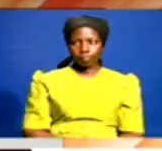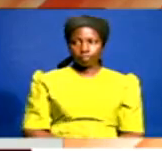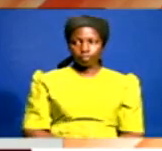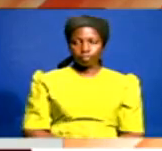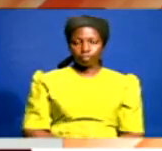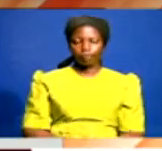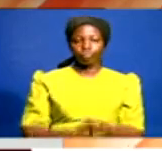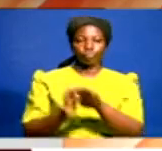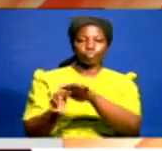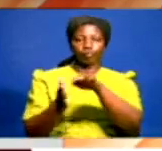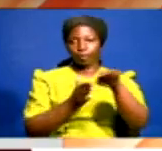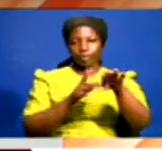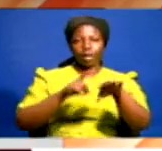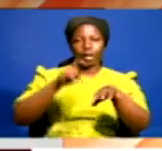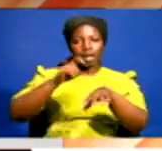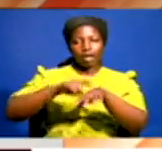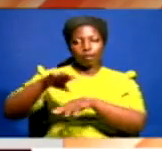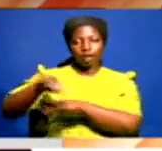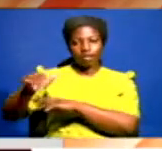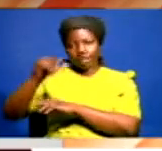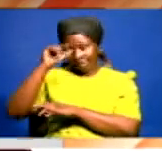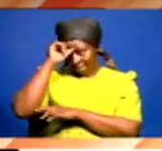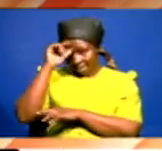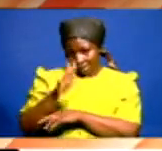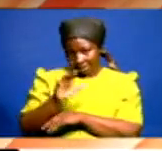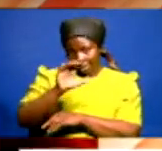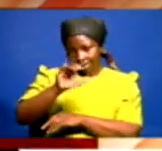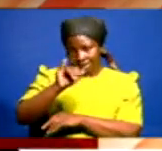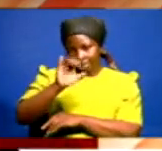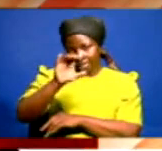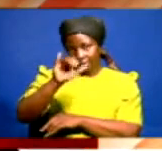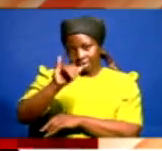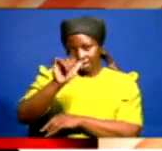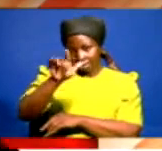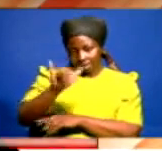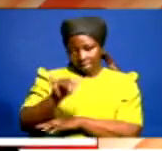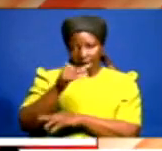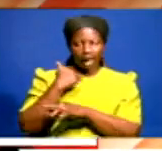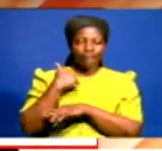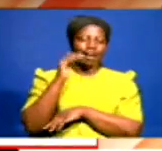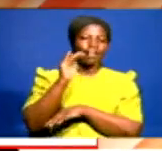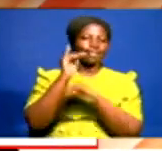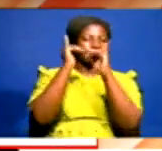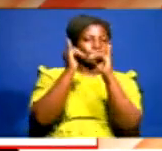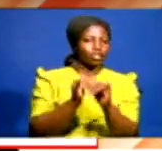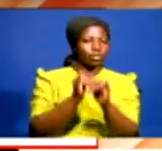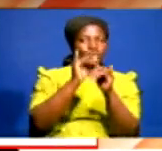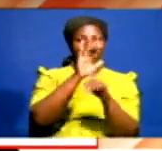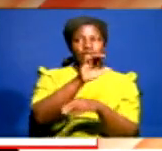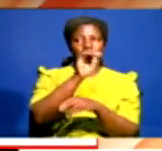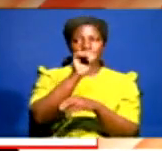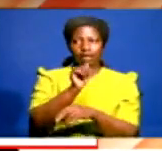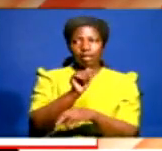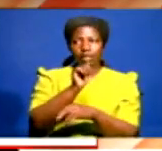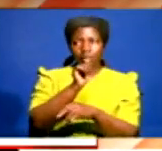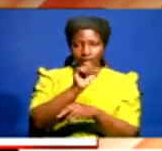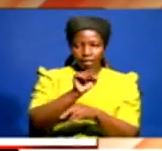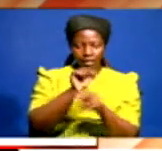And in Embu County Governor Cecily Mbarire has urged new county secretaries and chief officers to carry out their